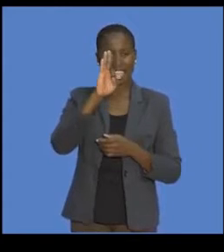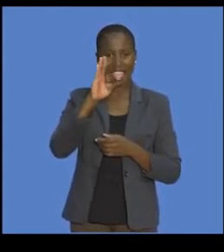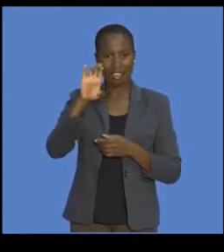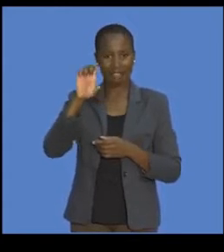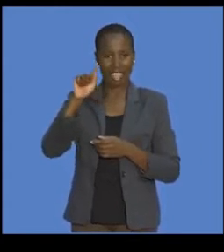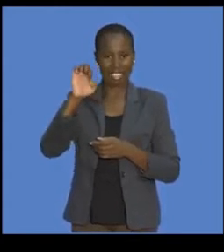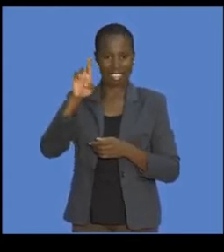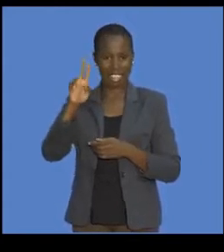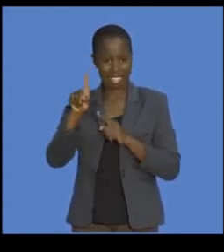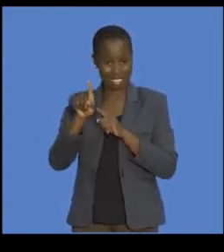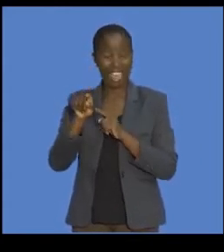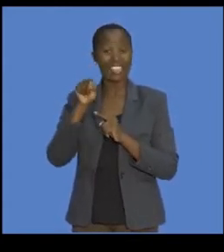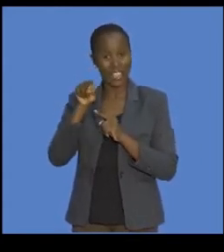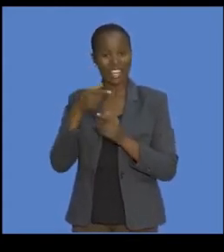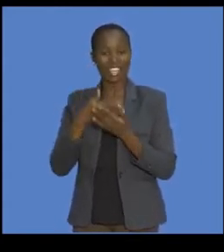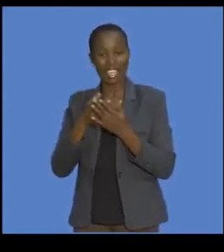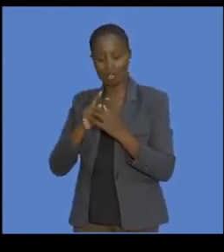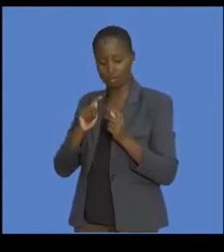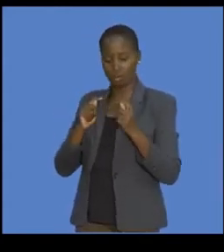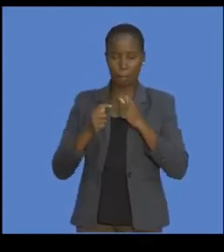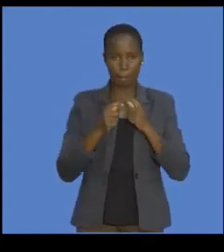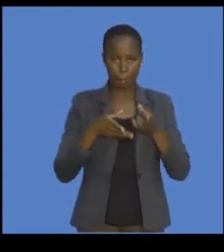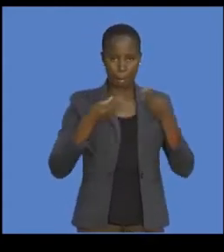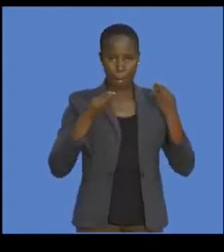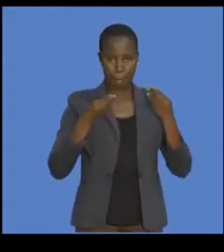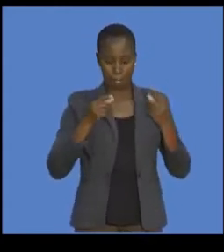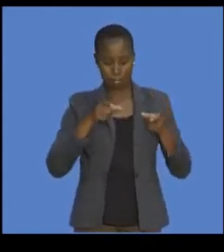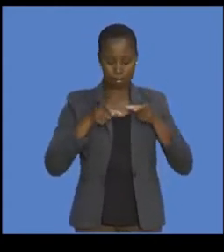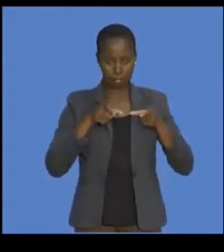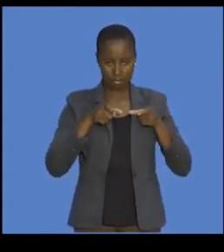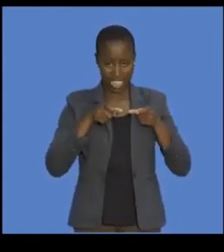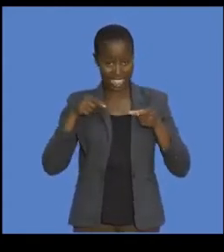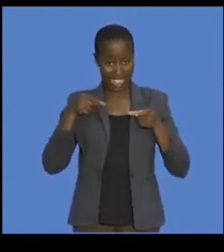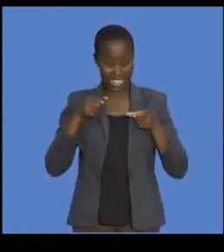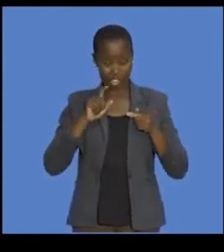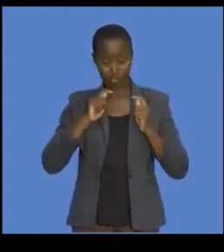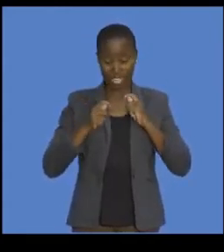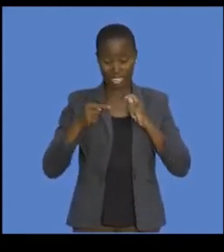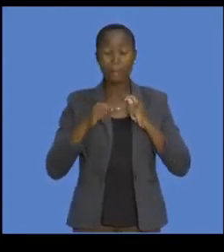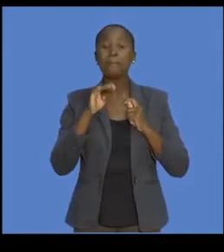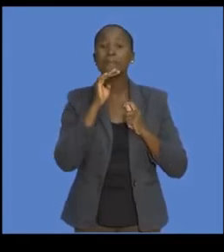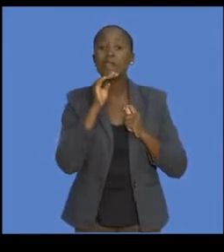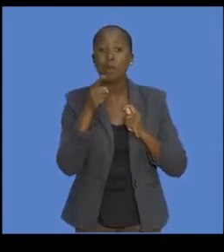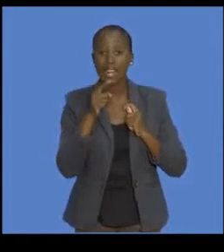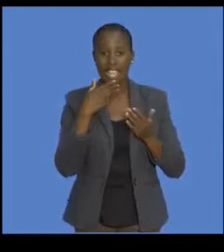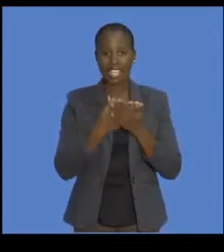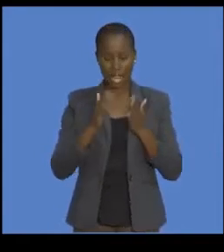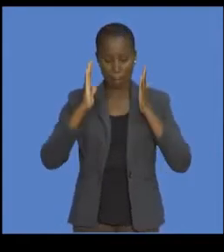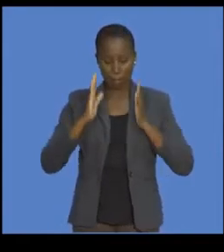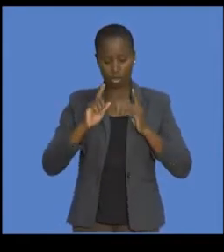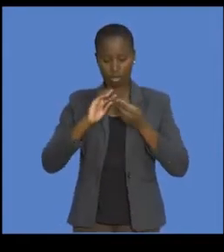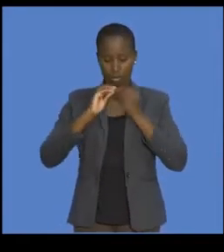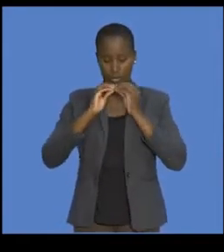stimulus and bring about a change, and that change will try and bring the body back to a balance